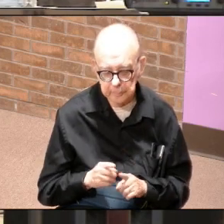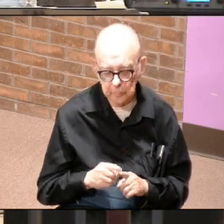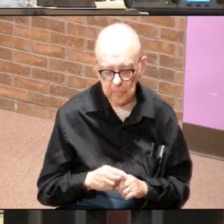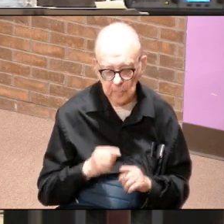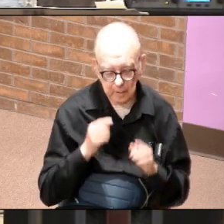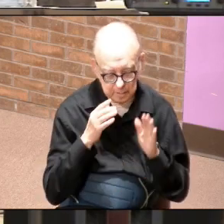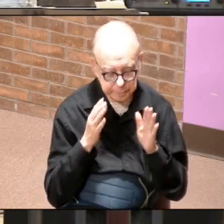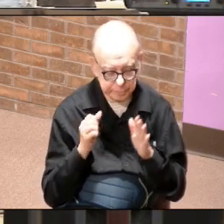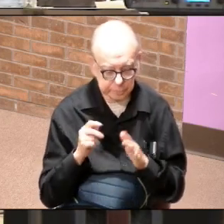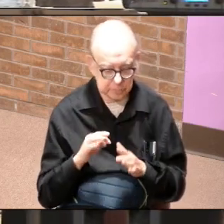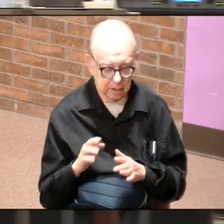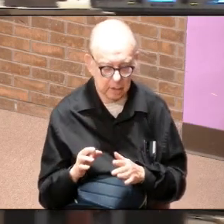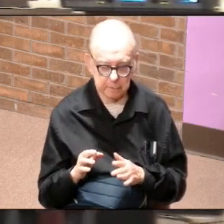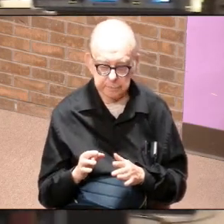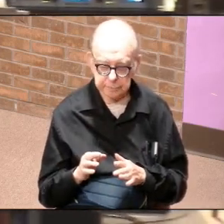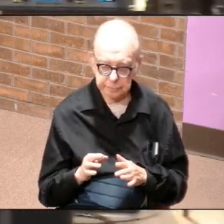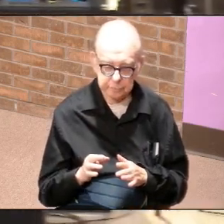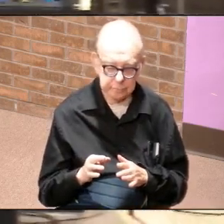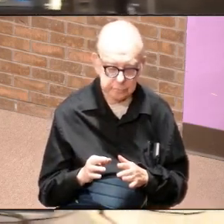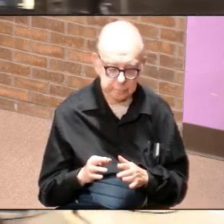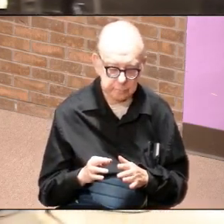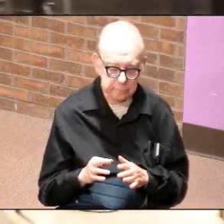air, it's like,